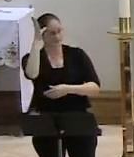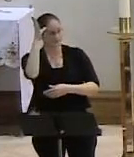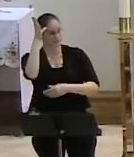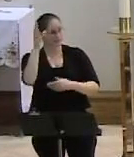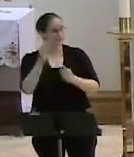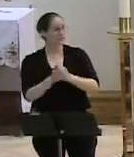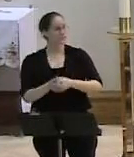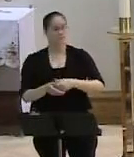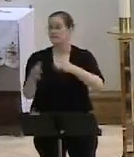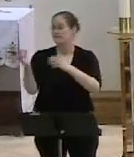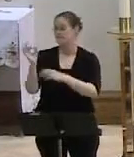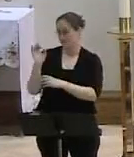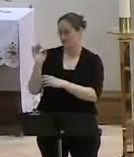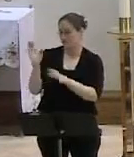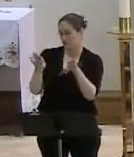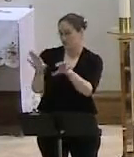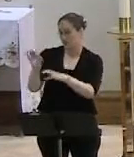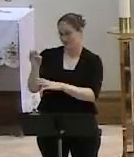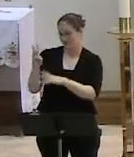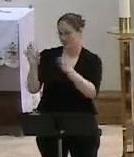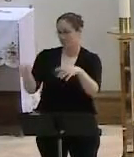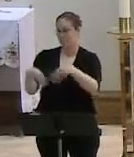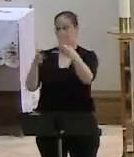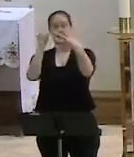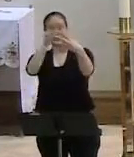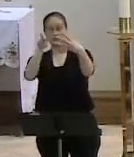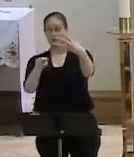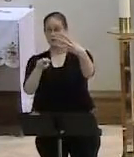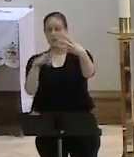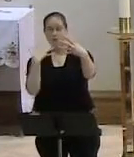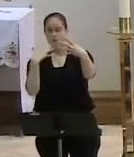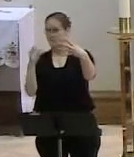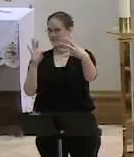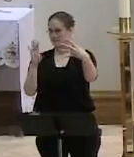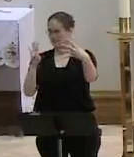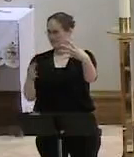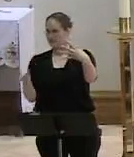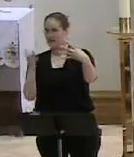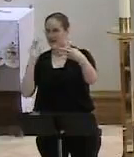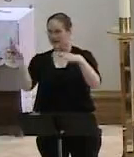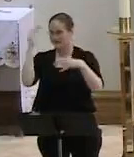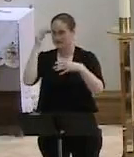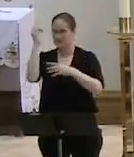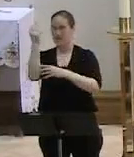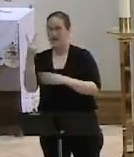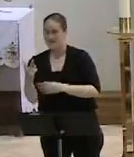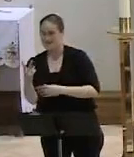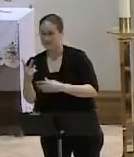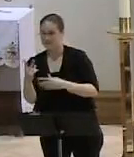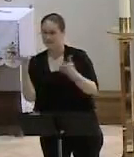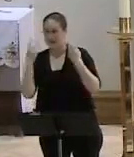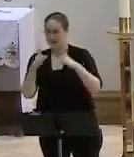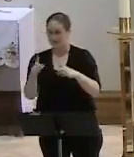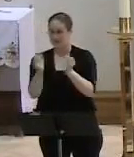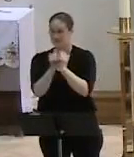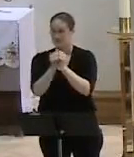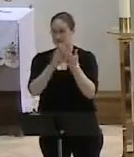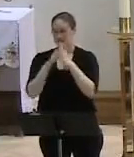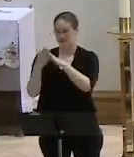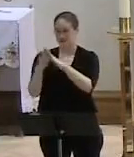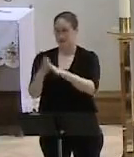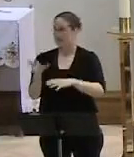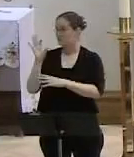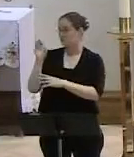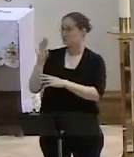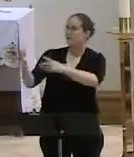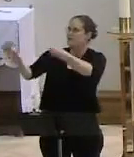they put stuff on Facebook. I tell you, if I didn't look at Facebook, I wouldn't know half the stuff that goes on in our community.